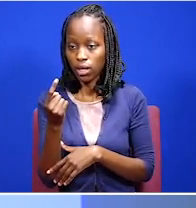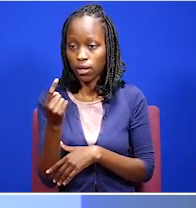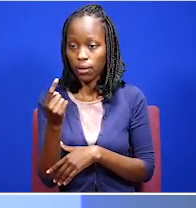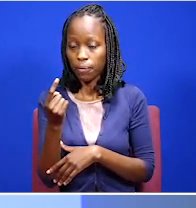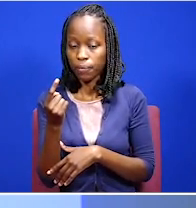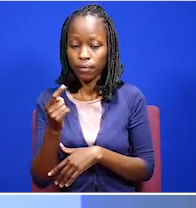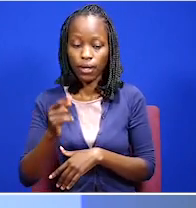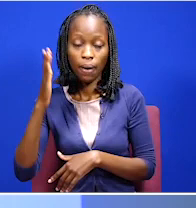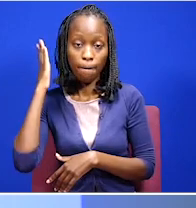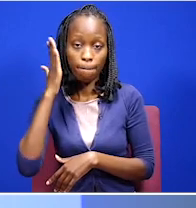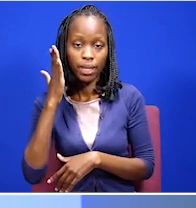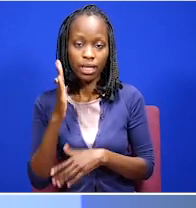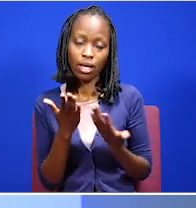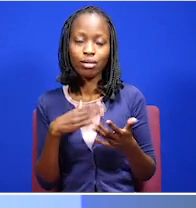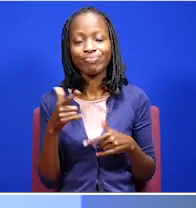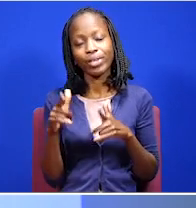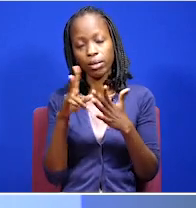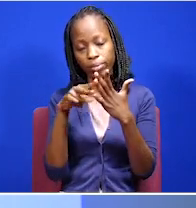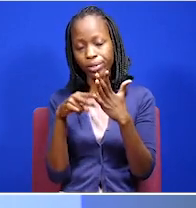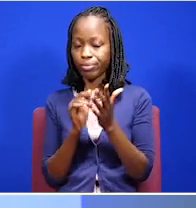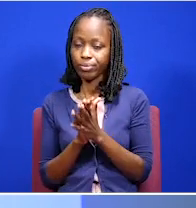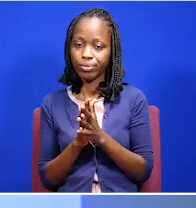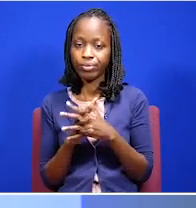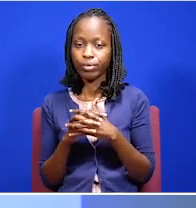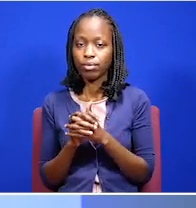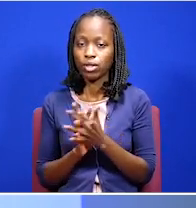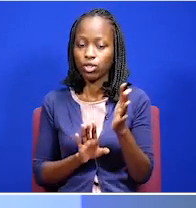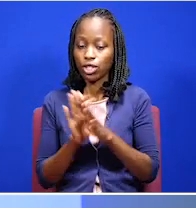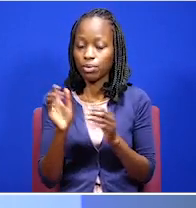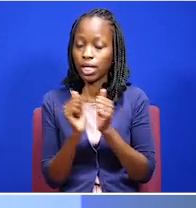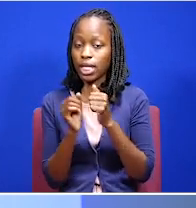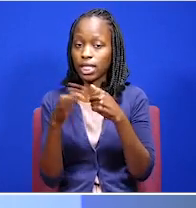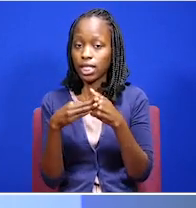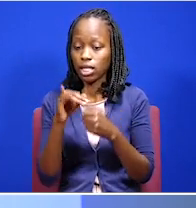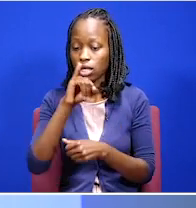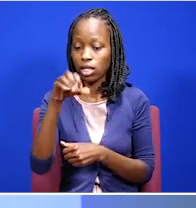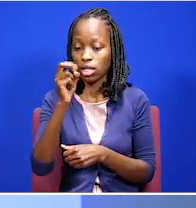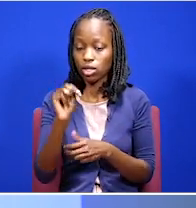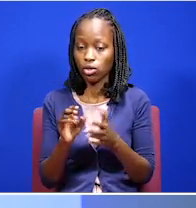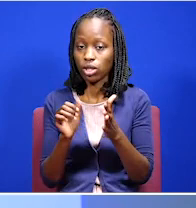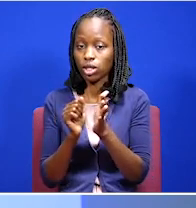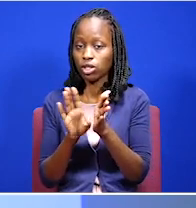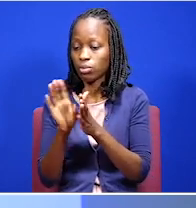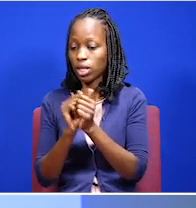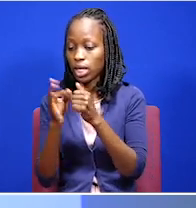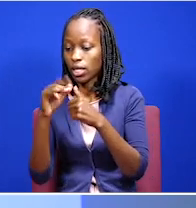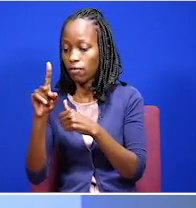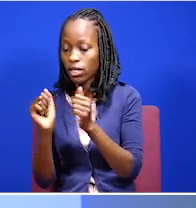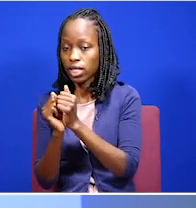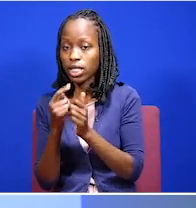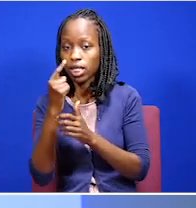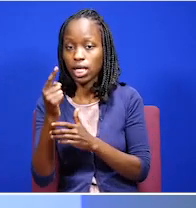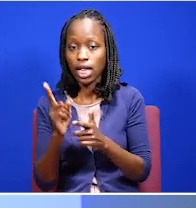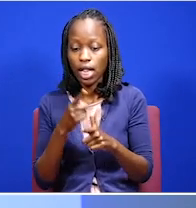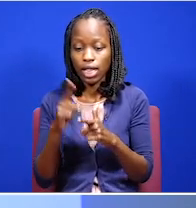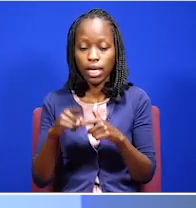10, the word of God says this, the very Peter, maybe I should read it. Let me read it. Chapter 18, John